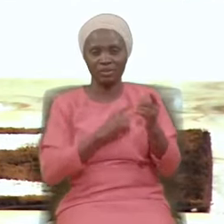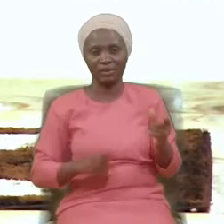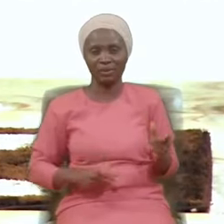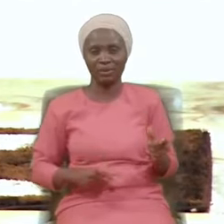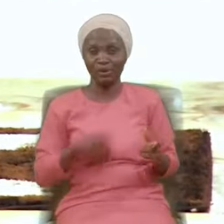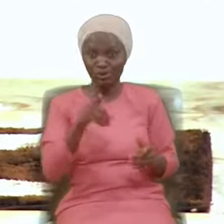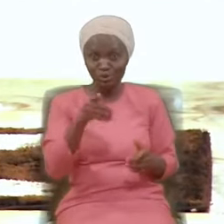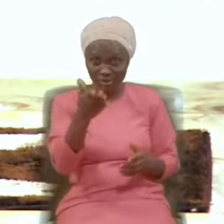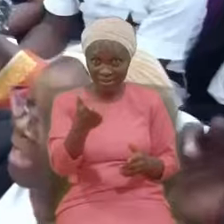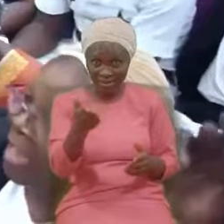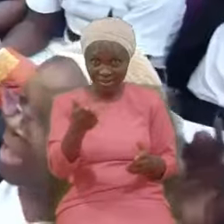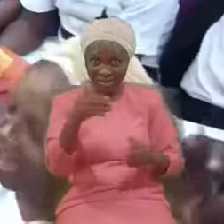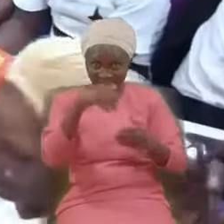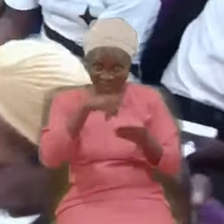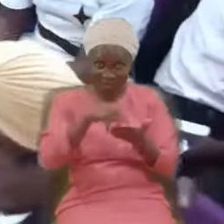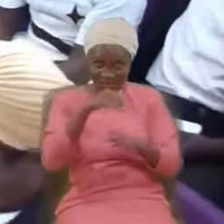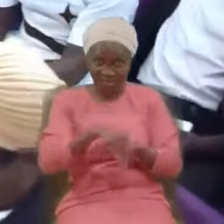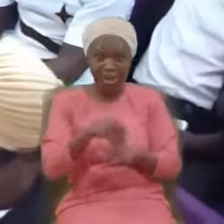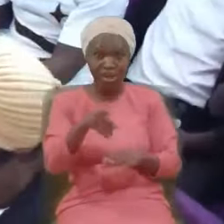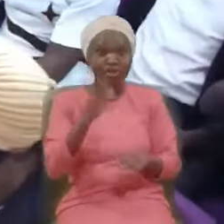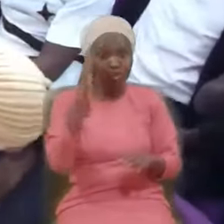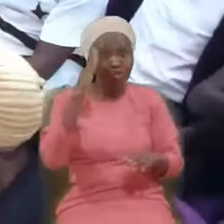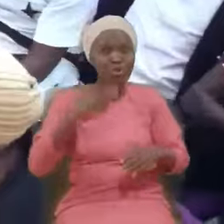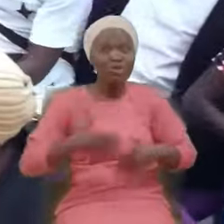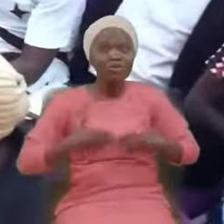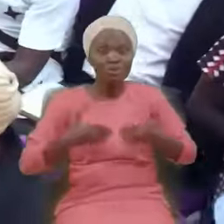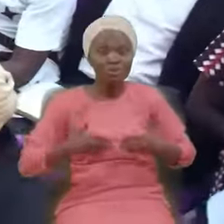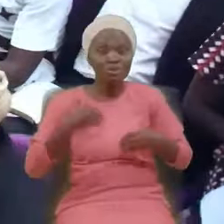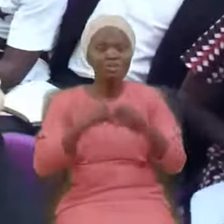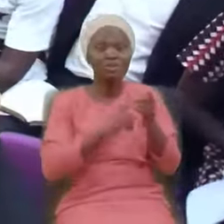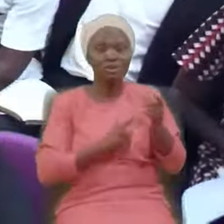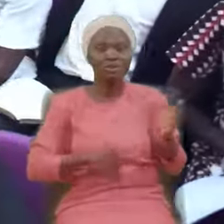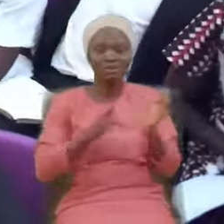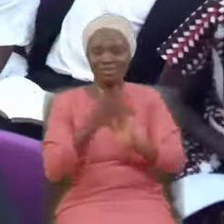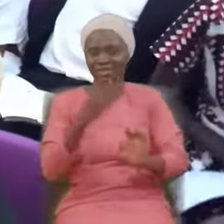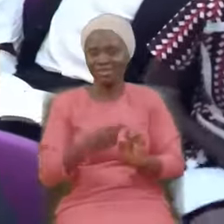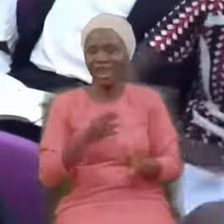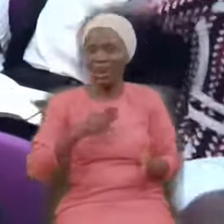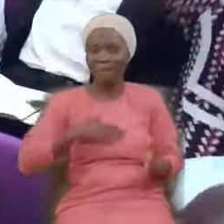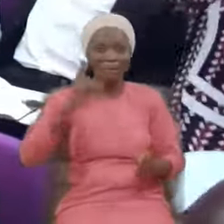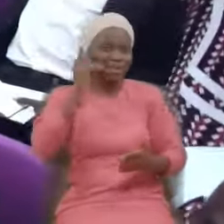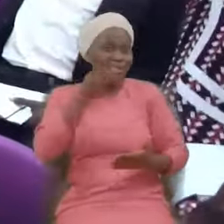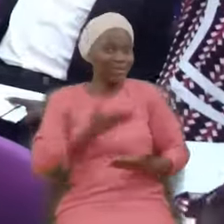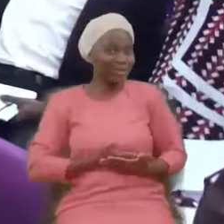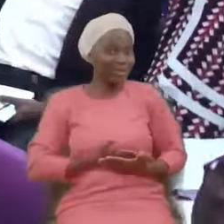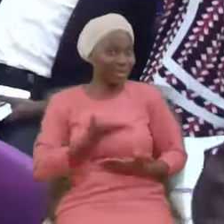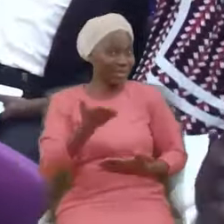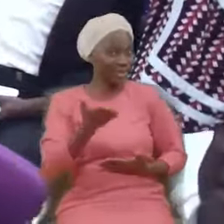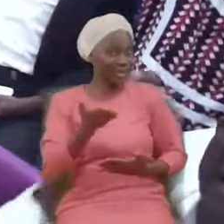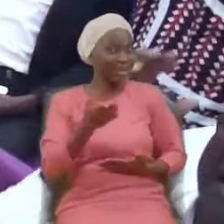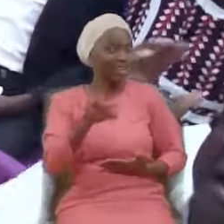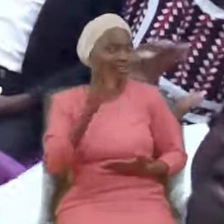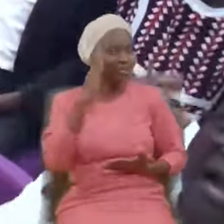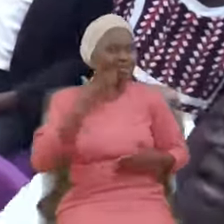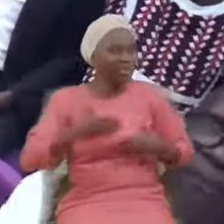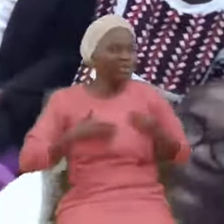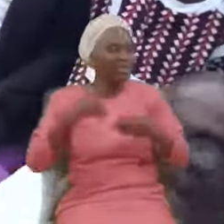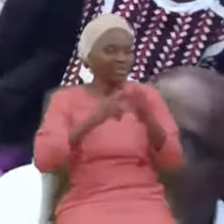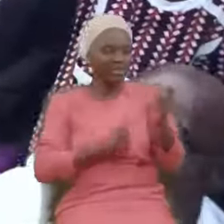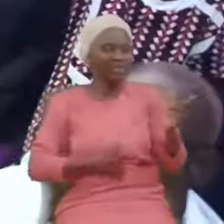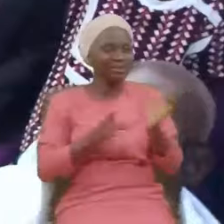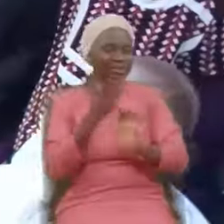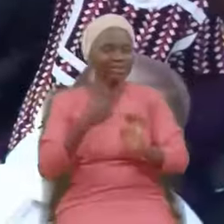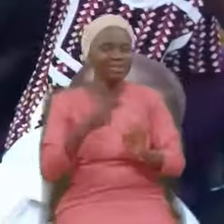shalt rejoice in the Lord. My daughter there tonight, thou shalt rejoice in the